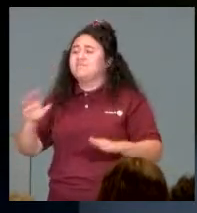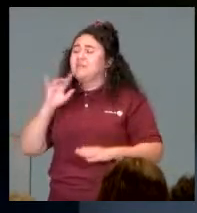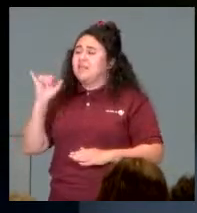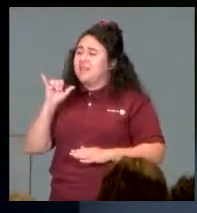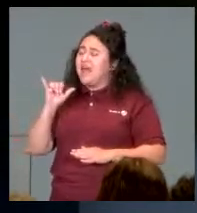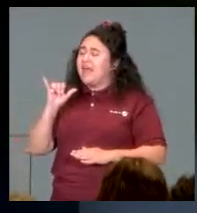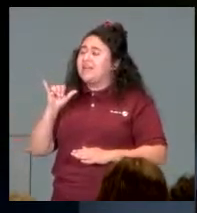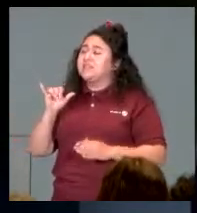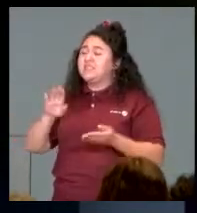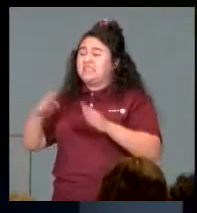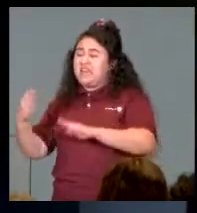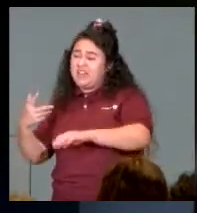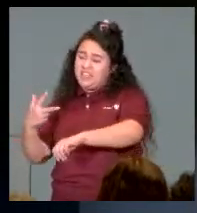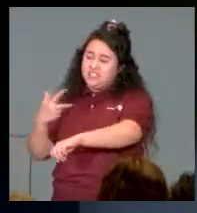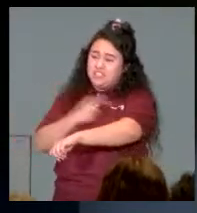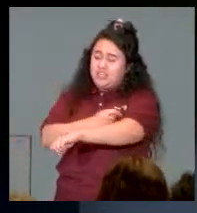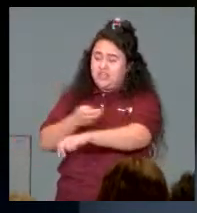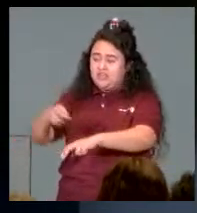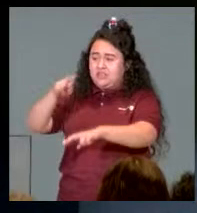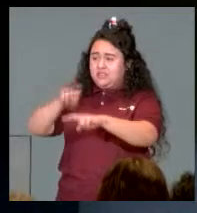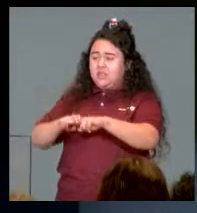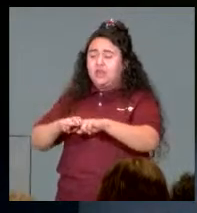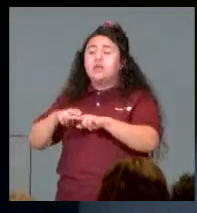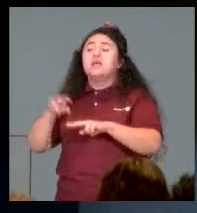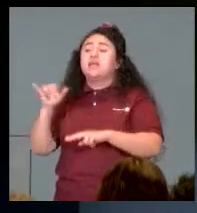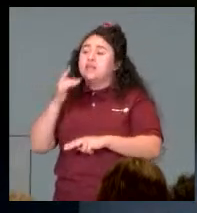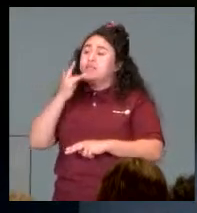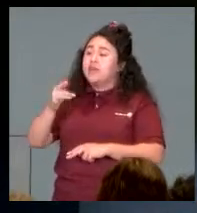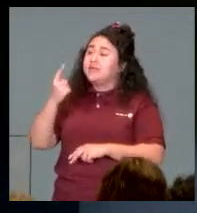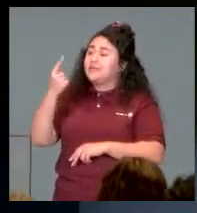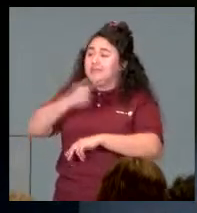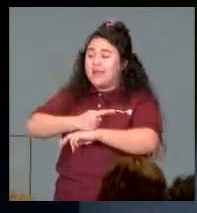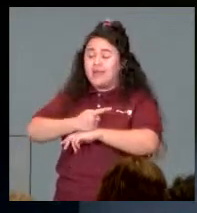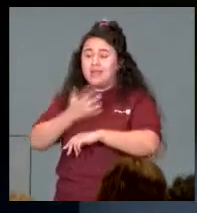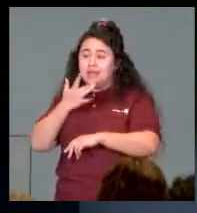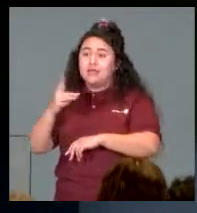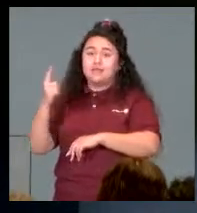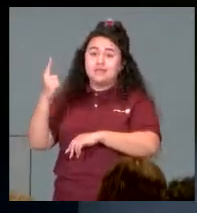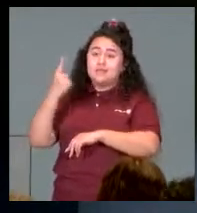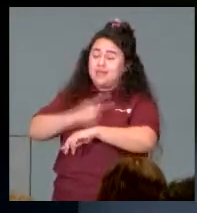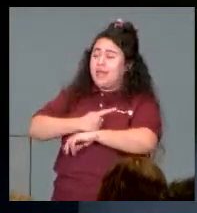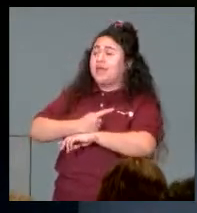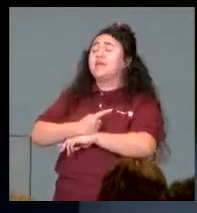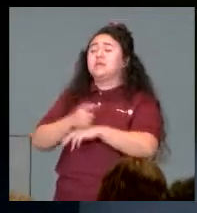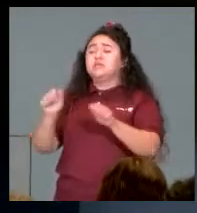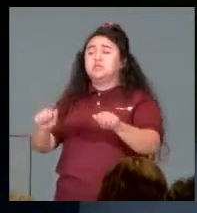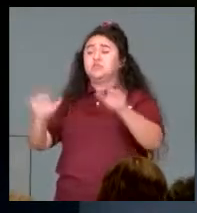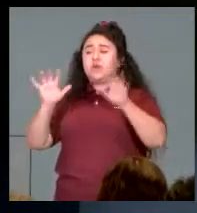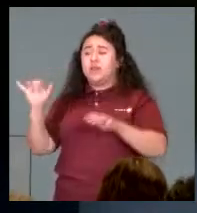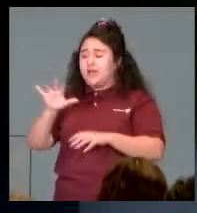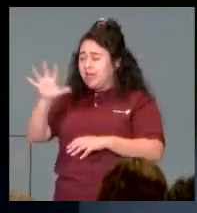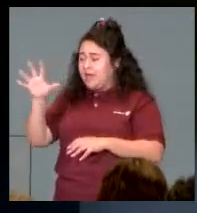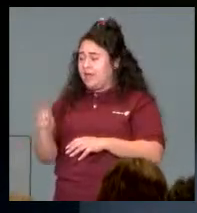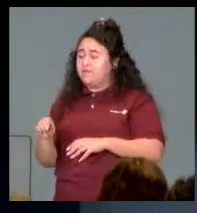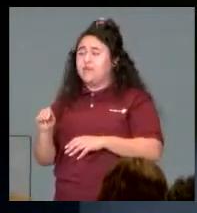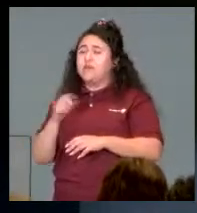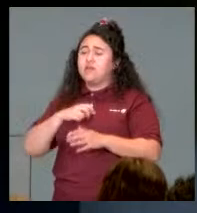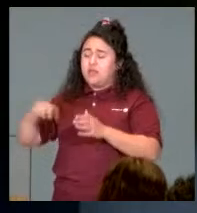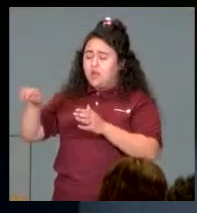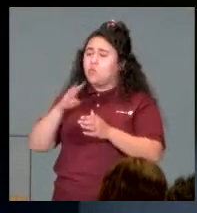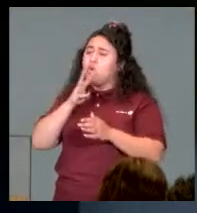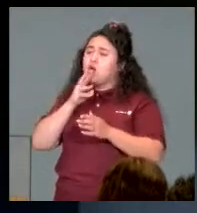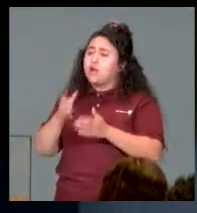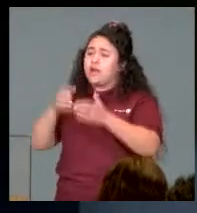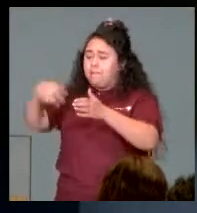injection. It'll sit you down with Lady Day. Lady Day leading you to surrender their souls to Africa too soon. Potty thought floating in a cup of water. She saved me accessing